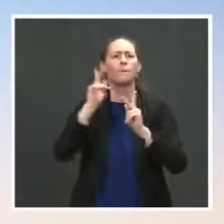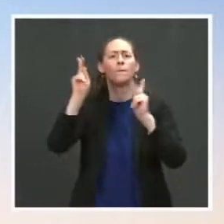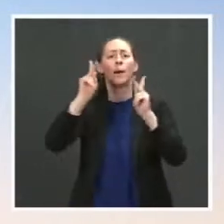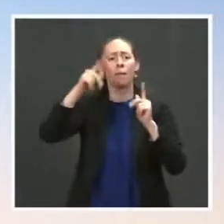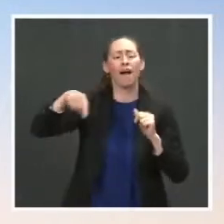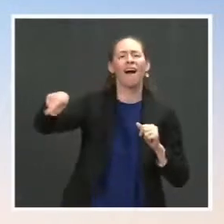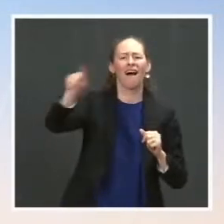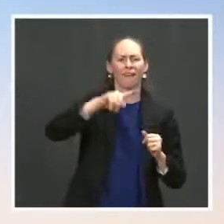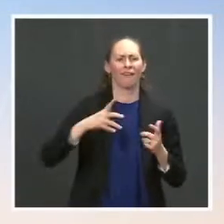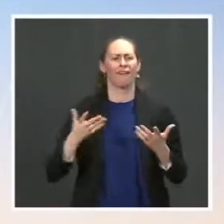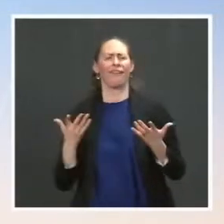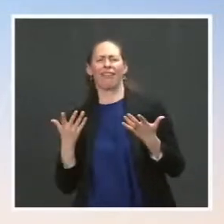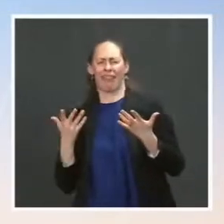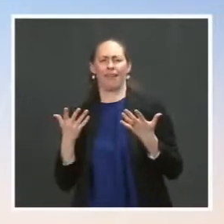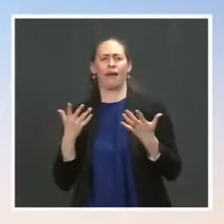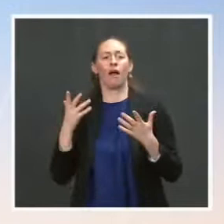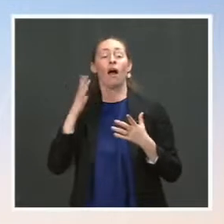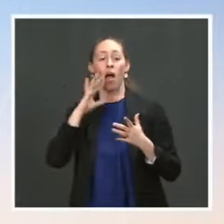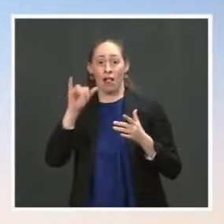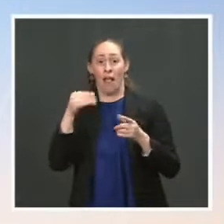these kinds of infrastructure projects.